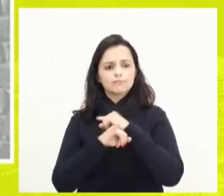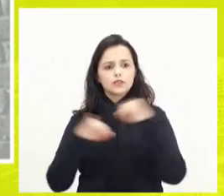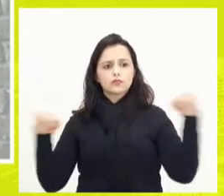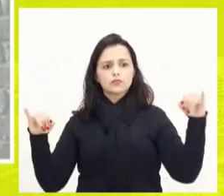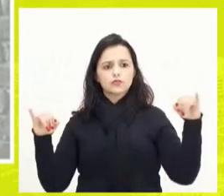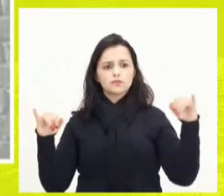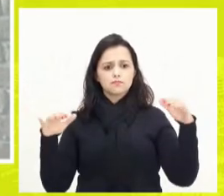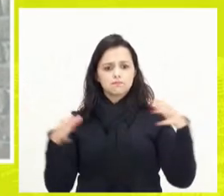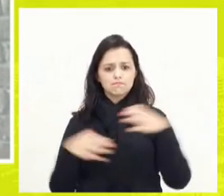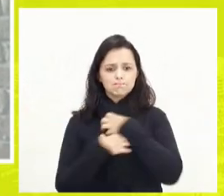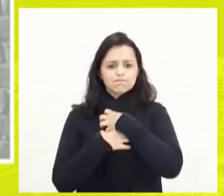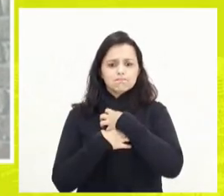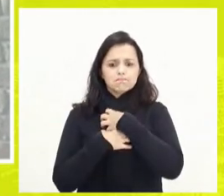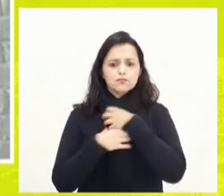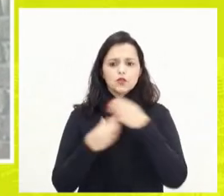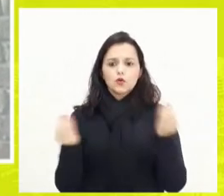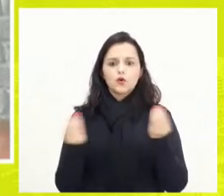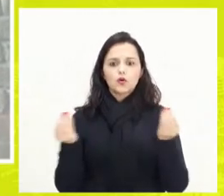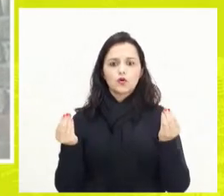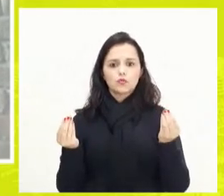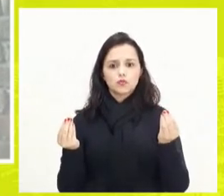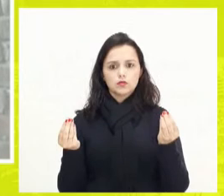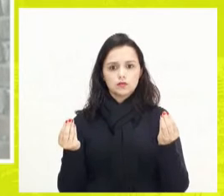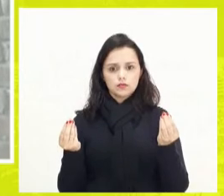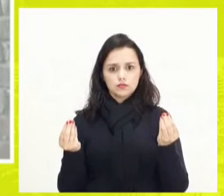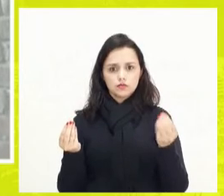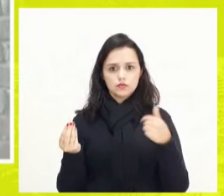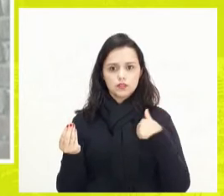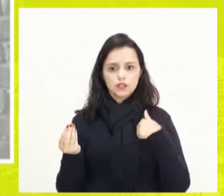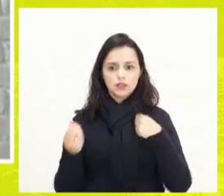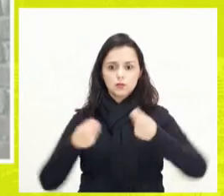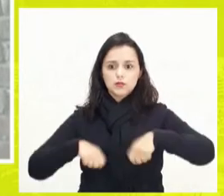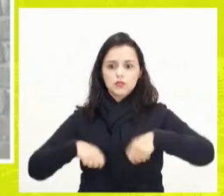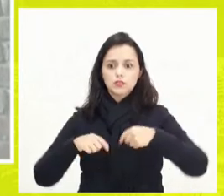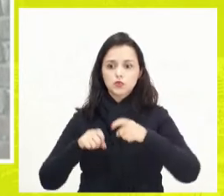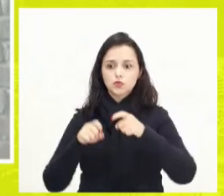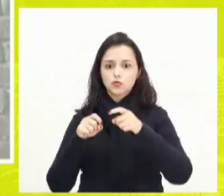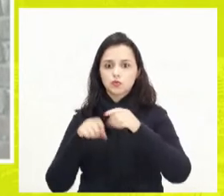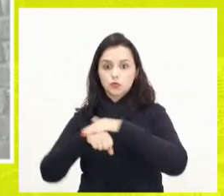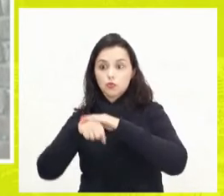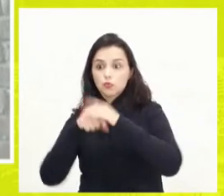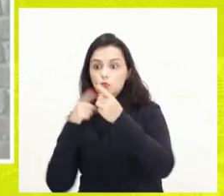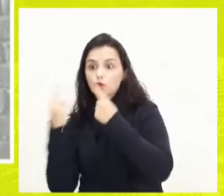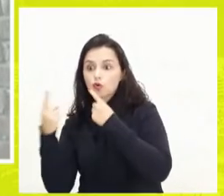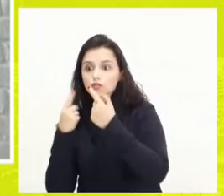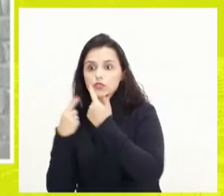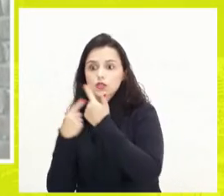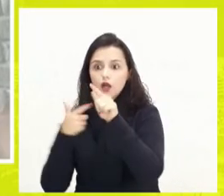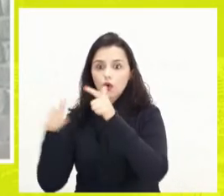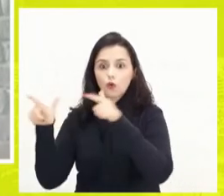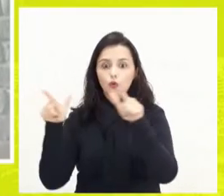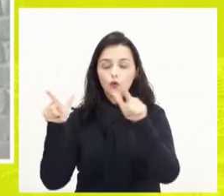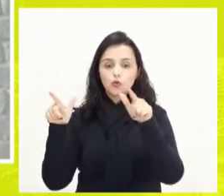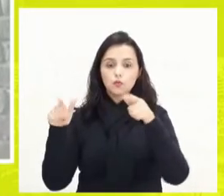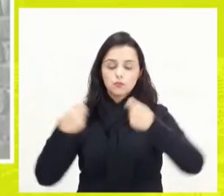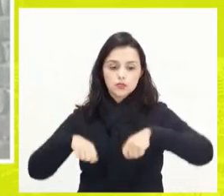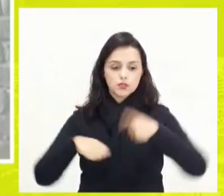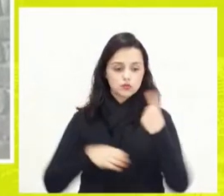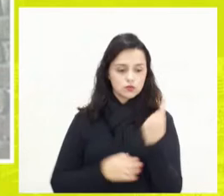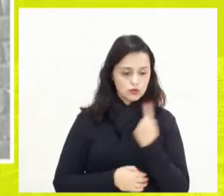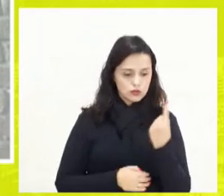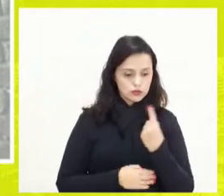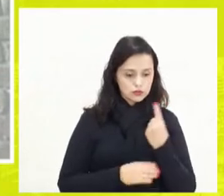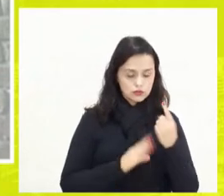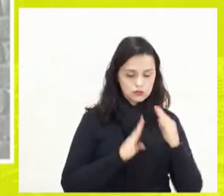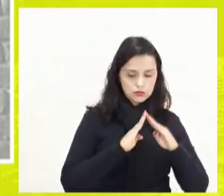to really ask themselves i mean this tragedy what what do i need to elaborate this to understand do i need some time